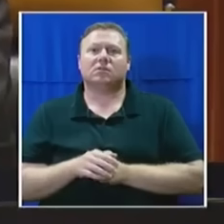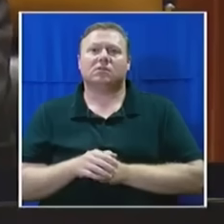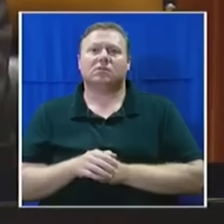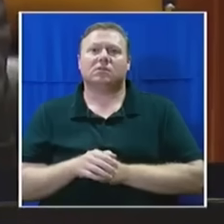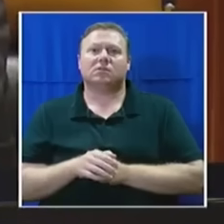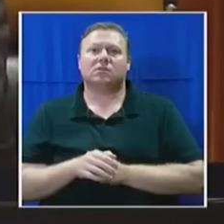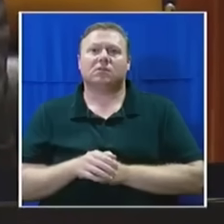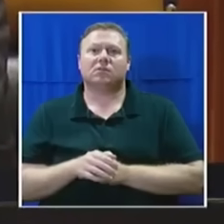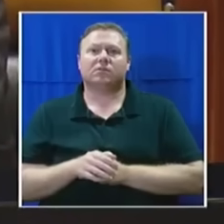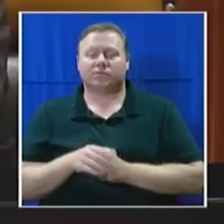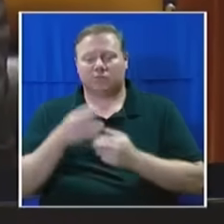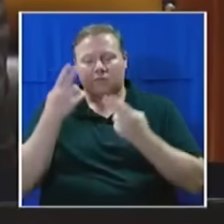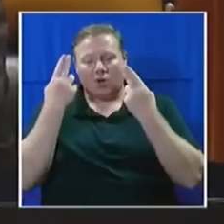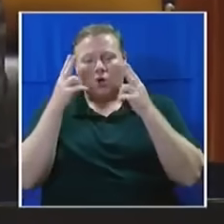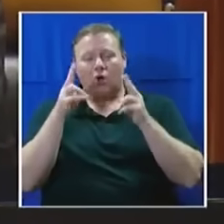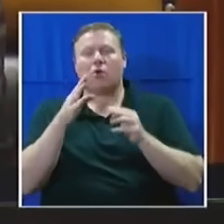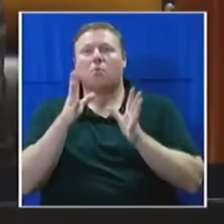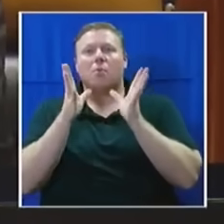Honorable Malema.